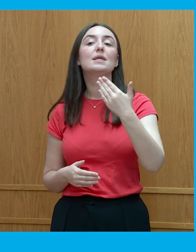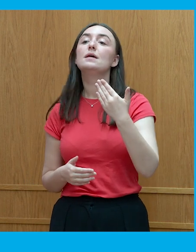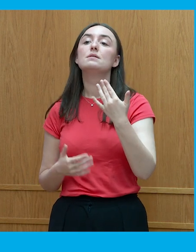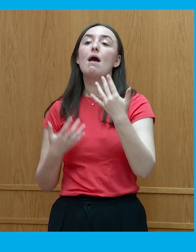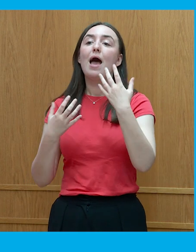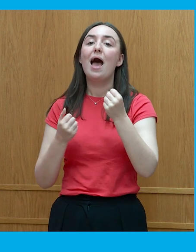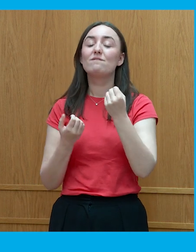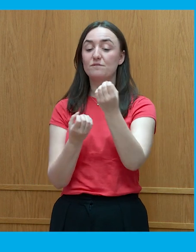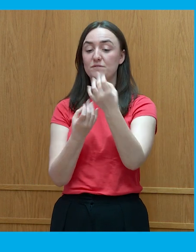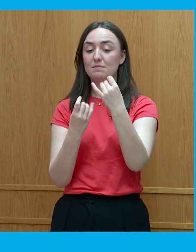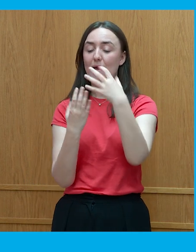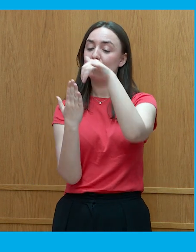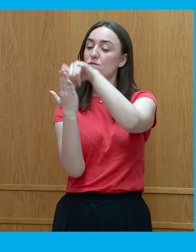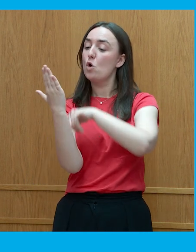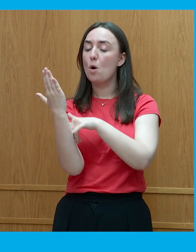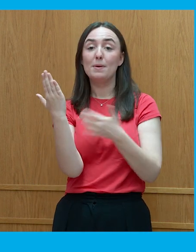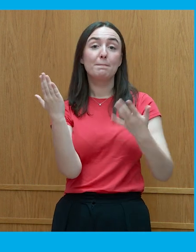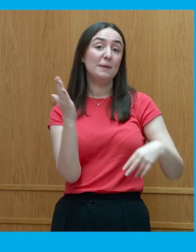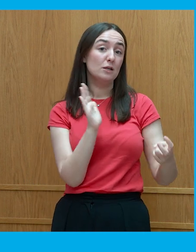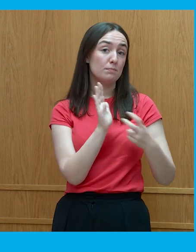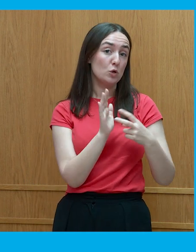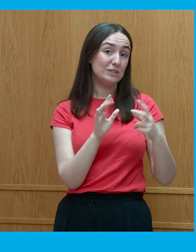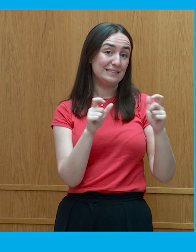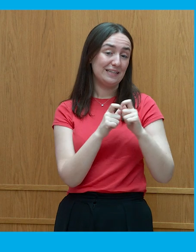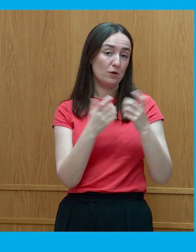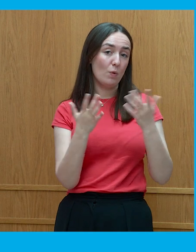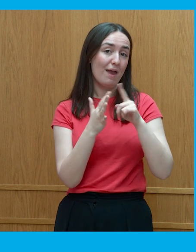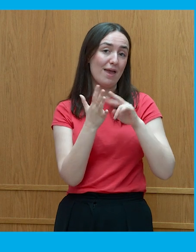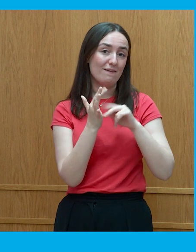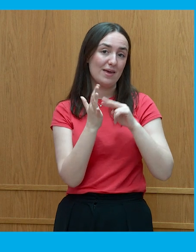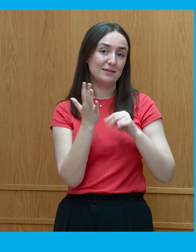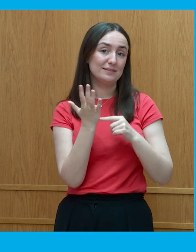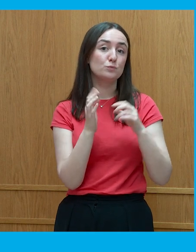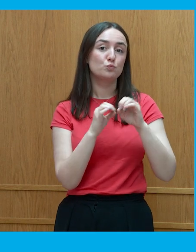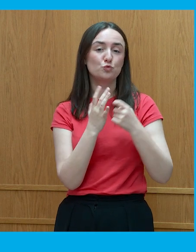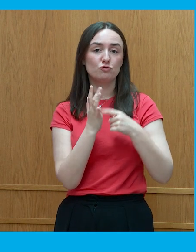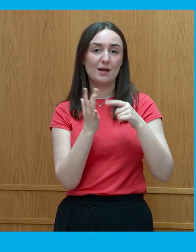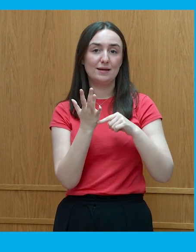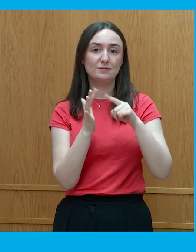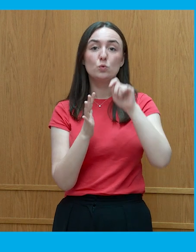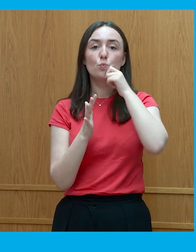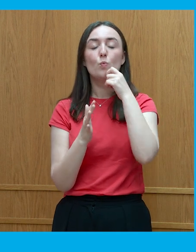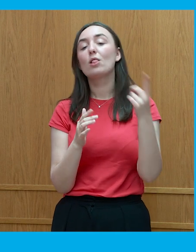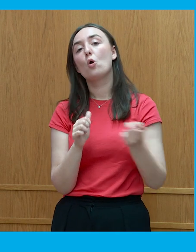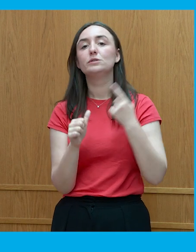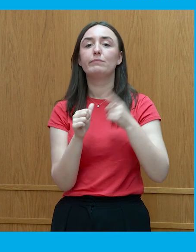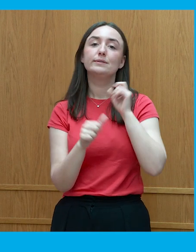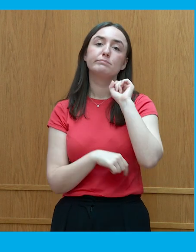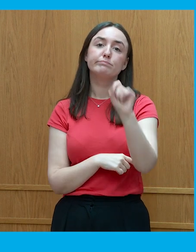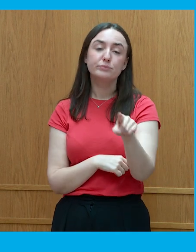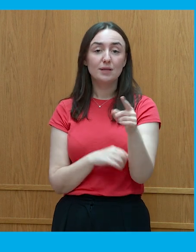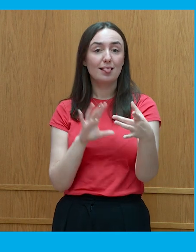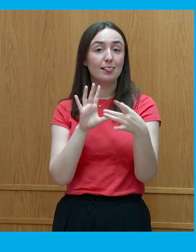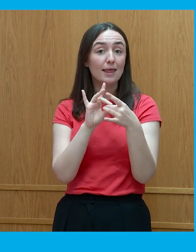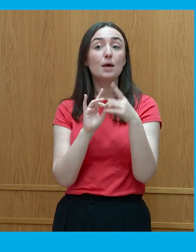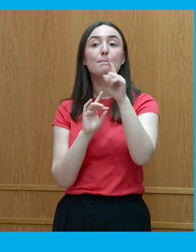the feedback forms, if you booked on Eventbrite, you'll get an automatic link in an email, but we do have some paper copies at the back.